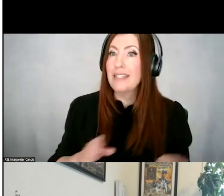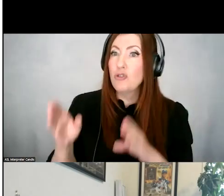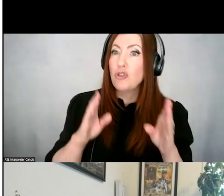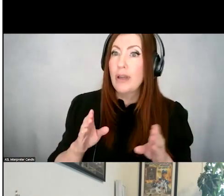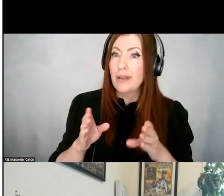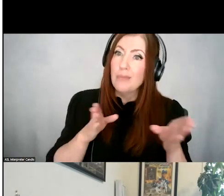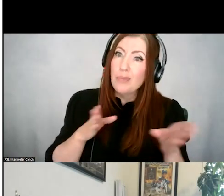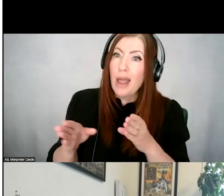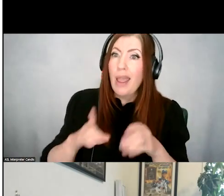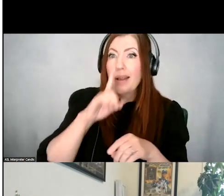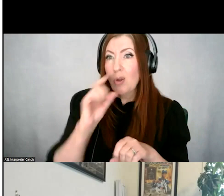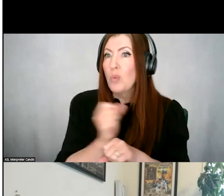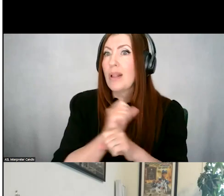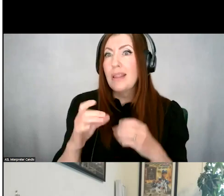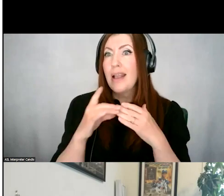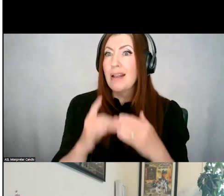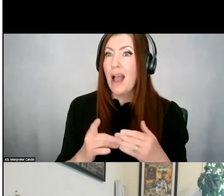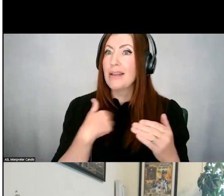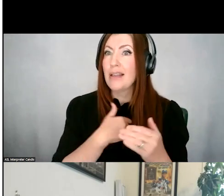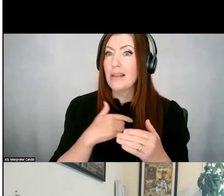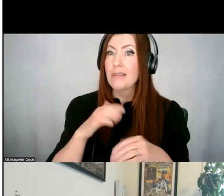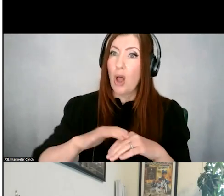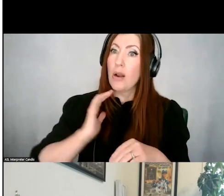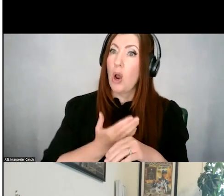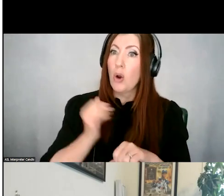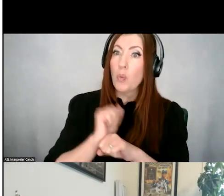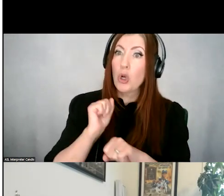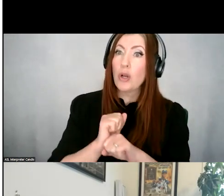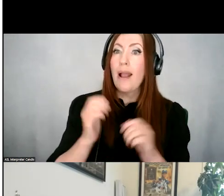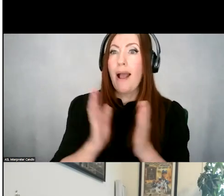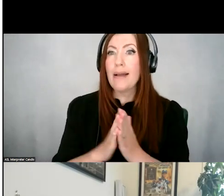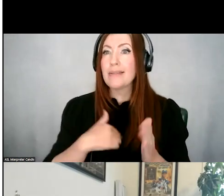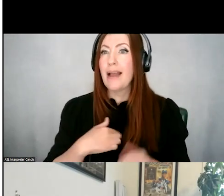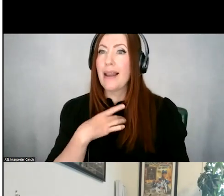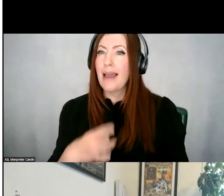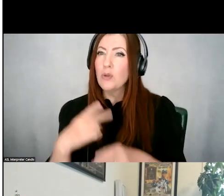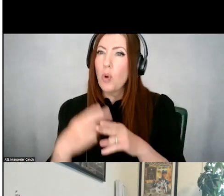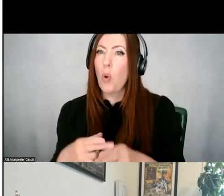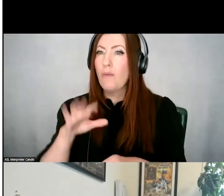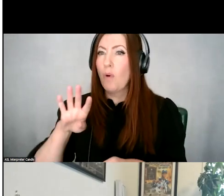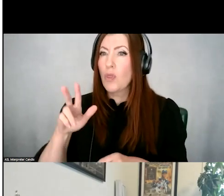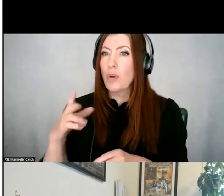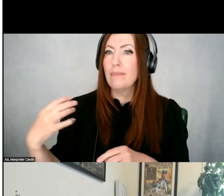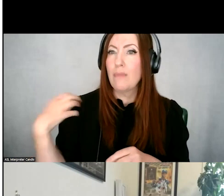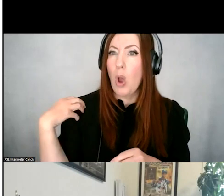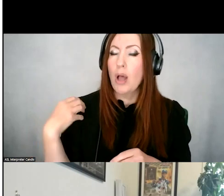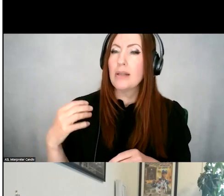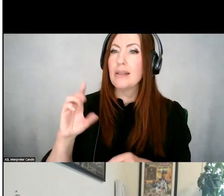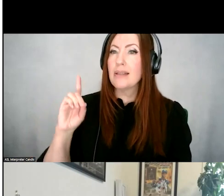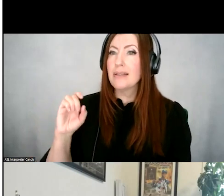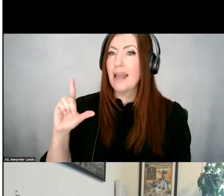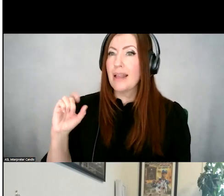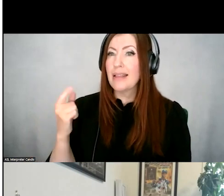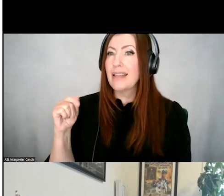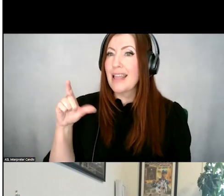that really guides us on our work. So we ask our, what I like to call our 43 bosses, the delegates from the tribe,